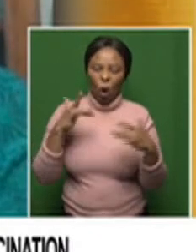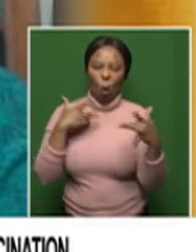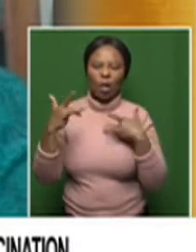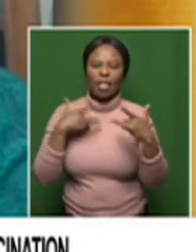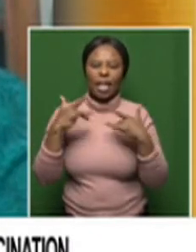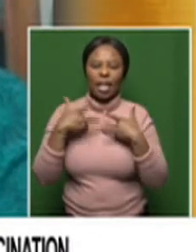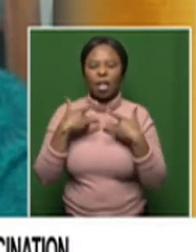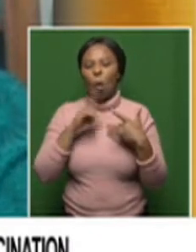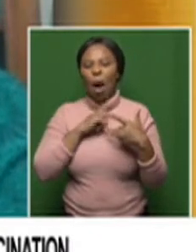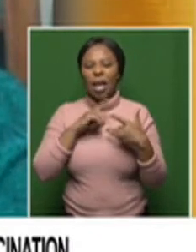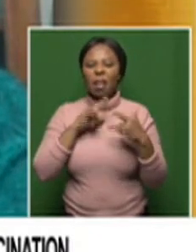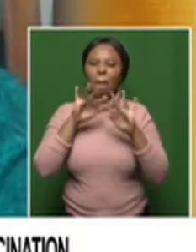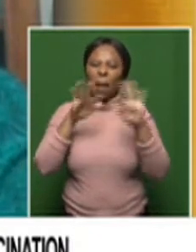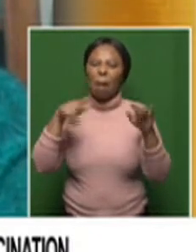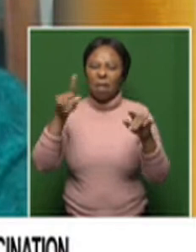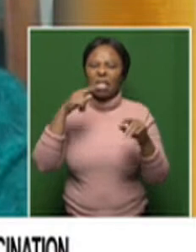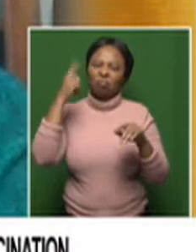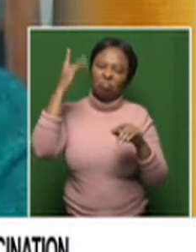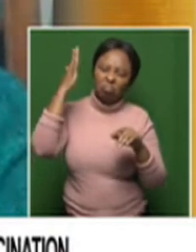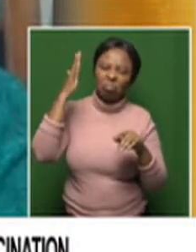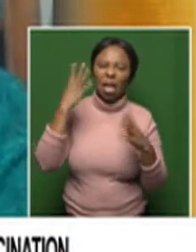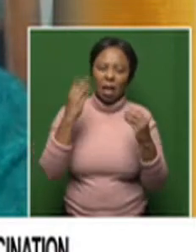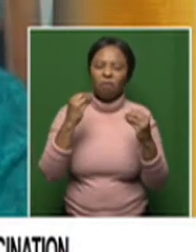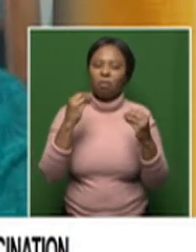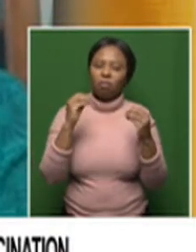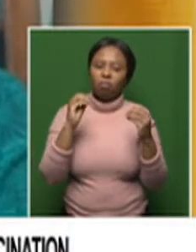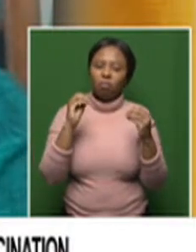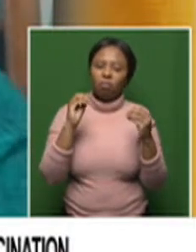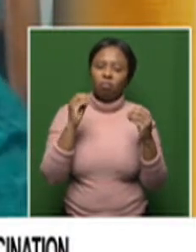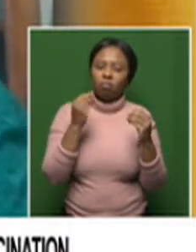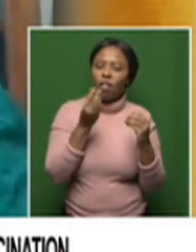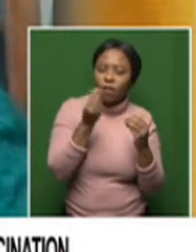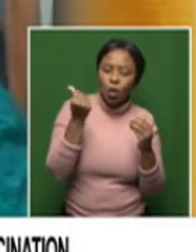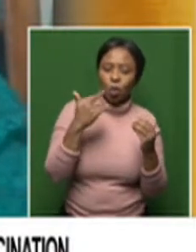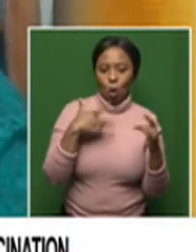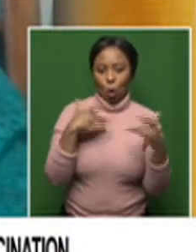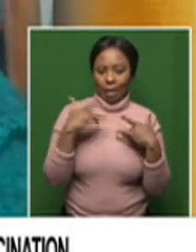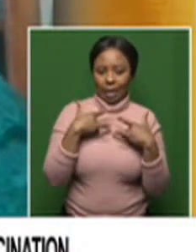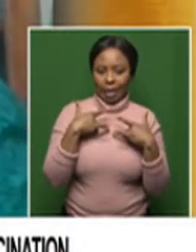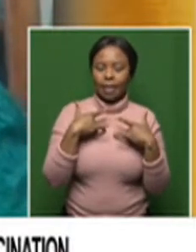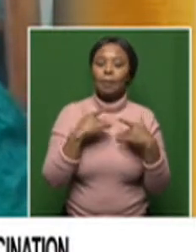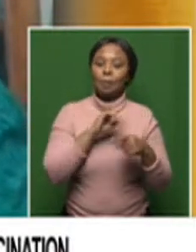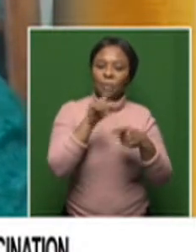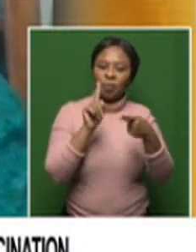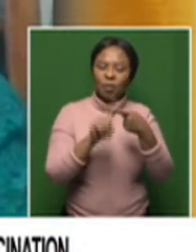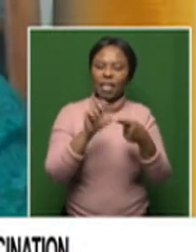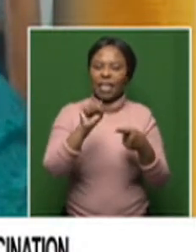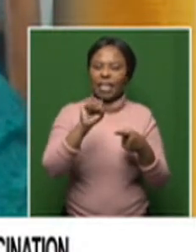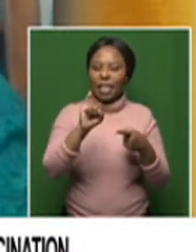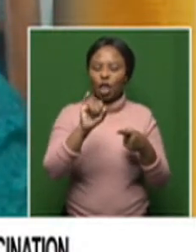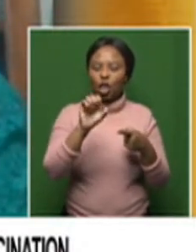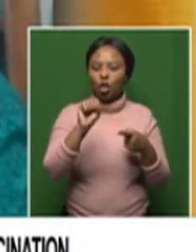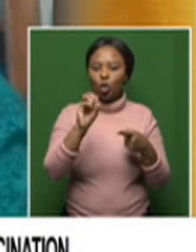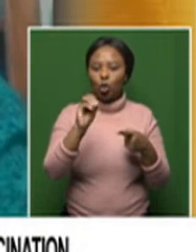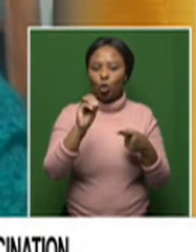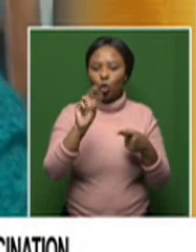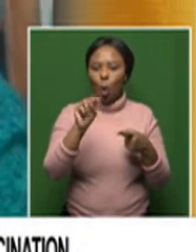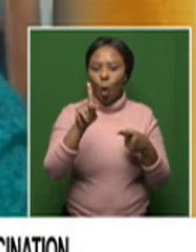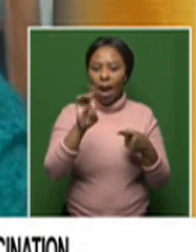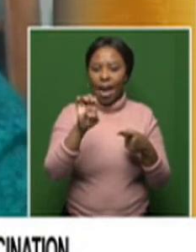of the public have raised and also indicate that on the issues of Sisonke trials, as Professor